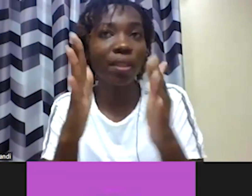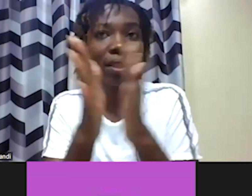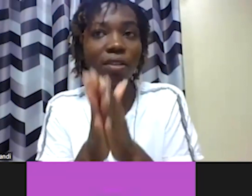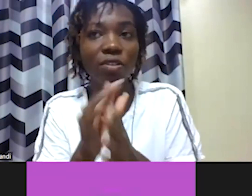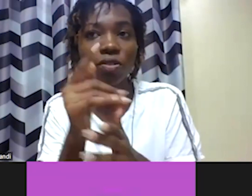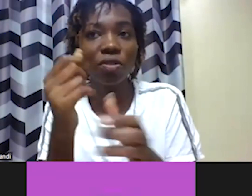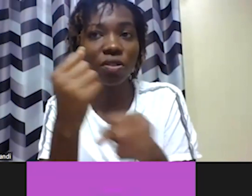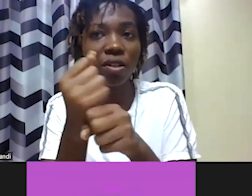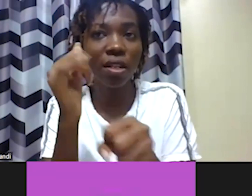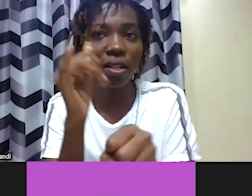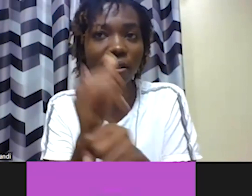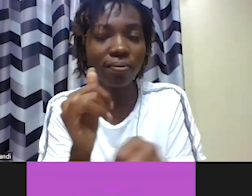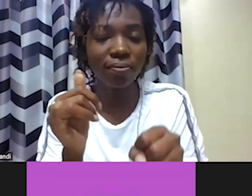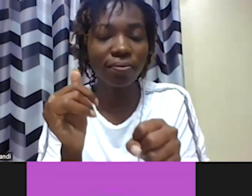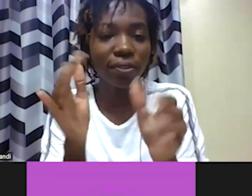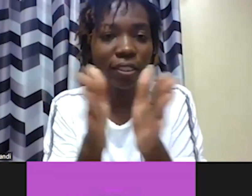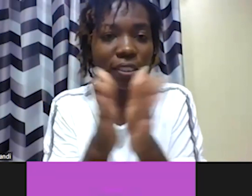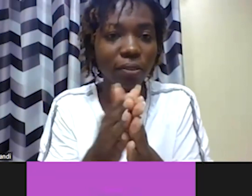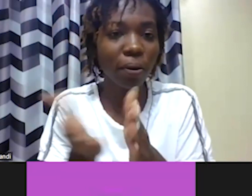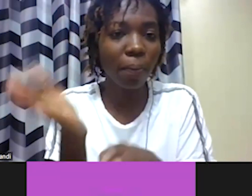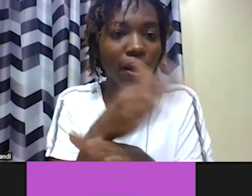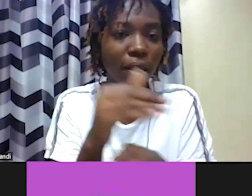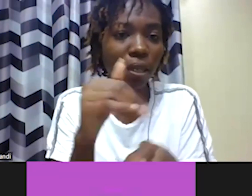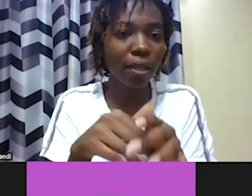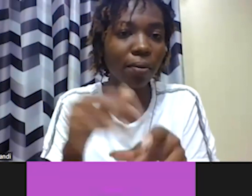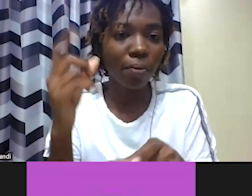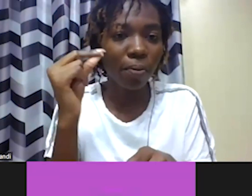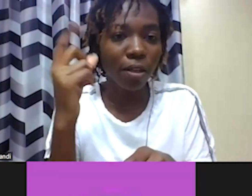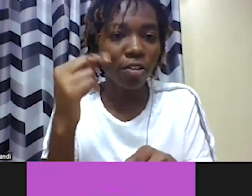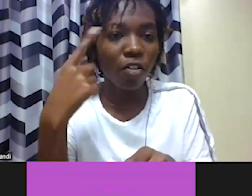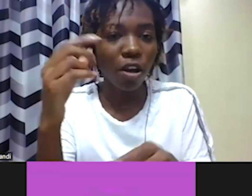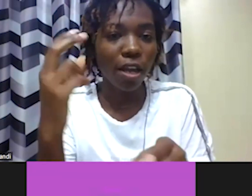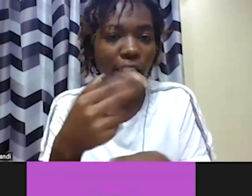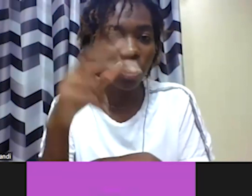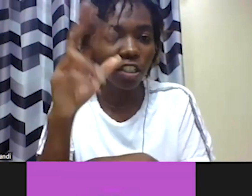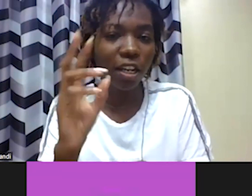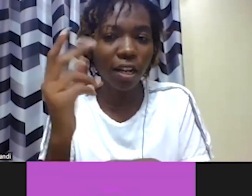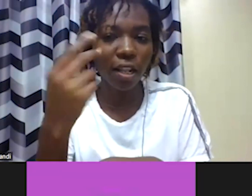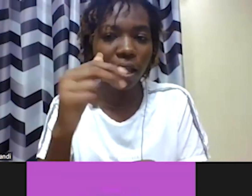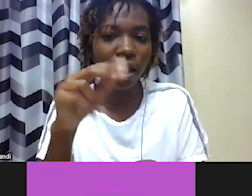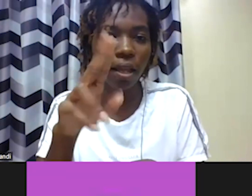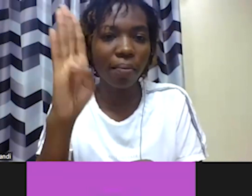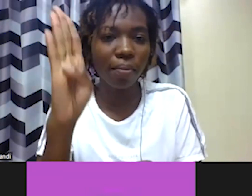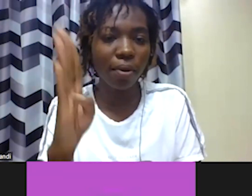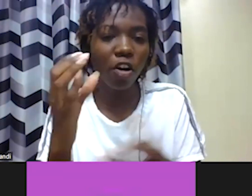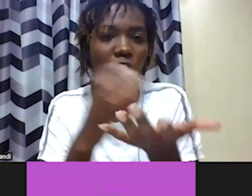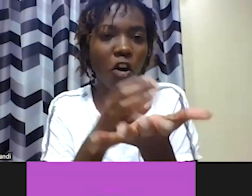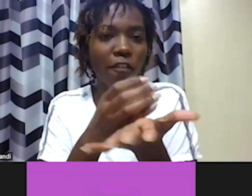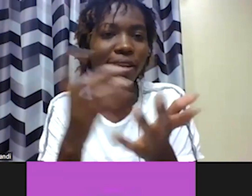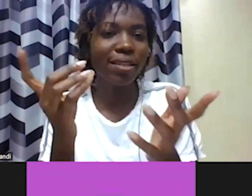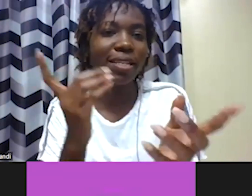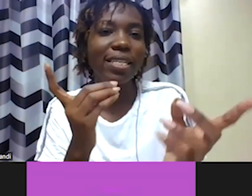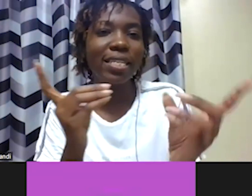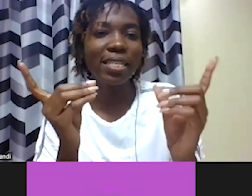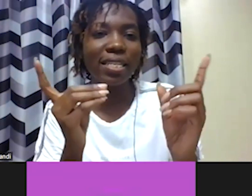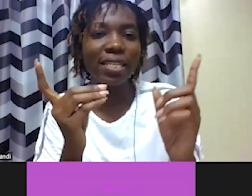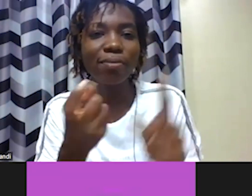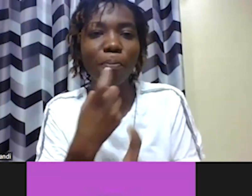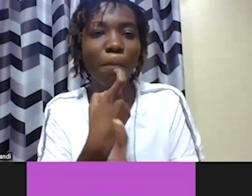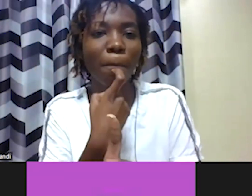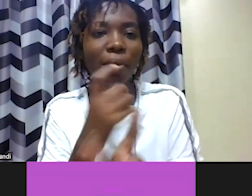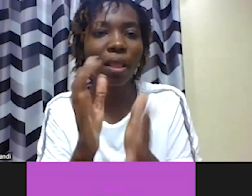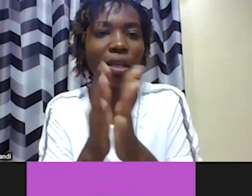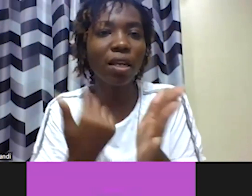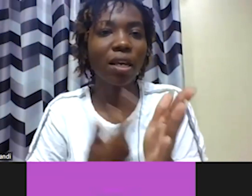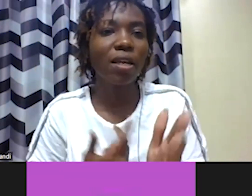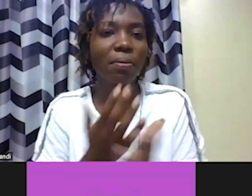probably next week, but one we'll be back in Mombasa for HR Hub coffee dates. We are partnering with